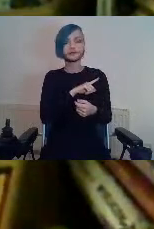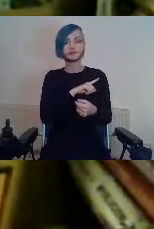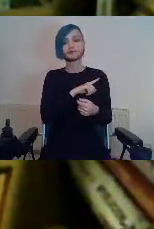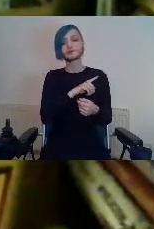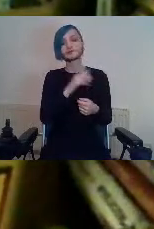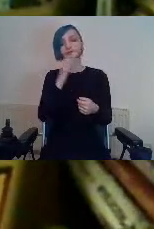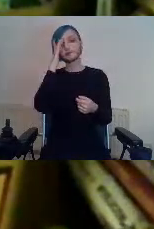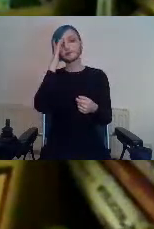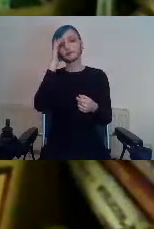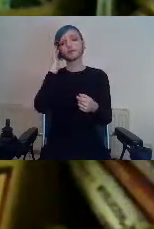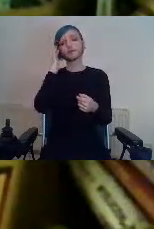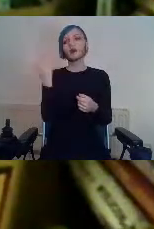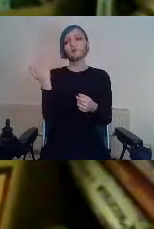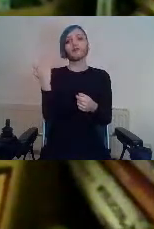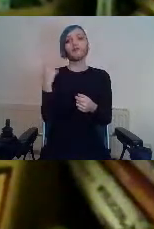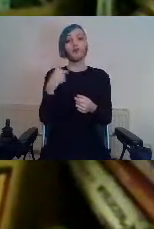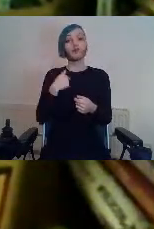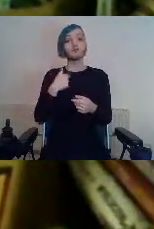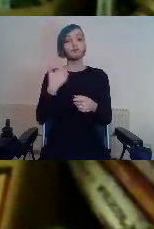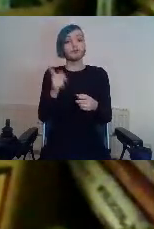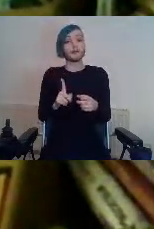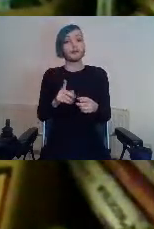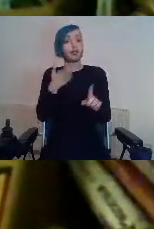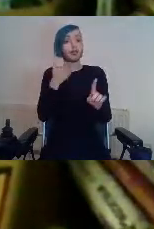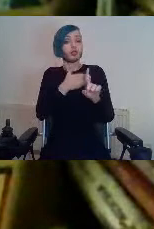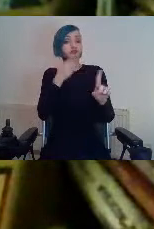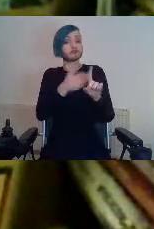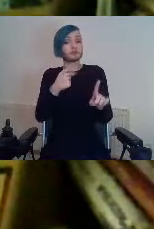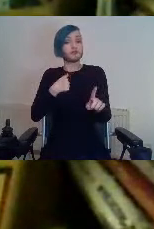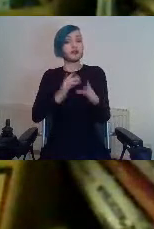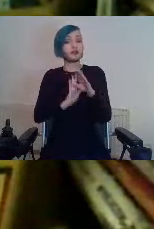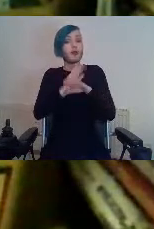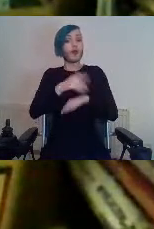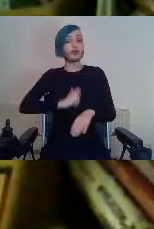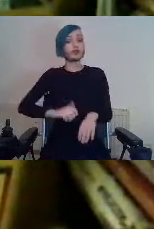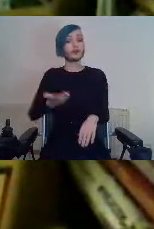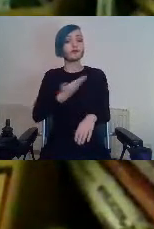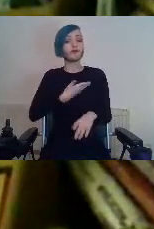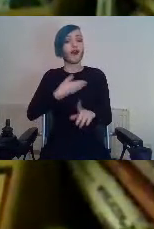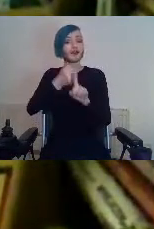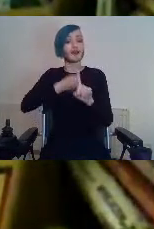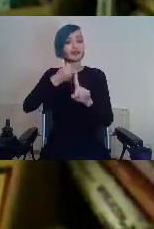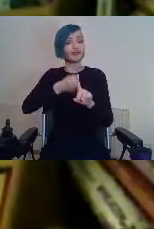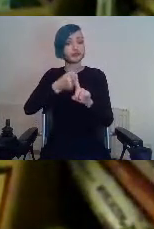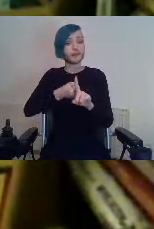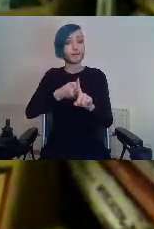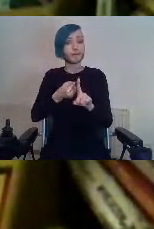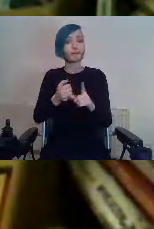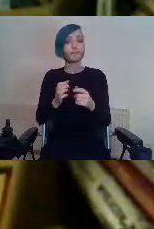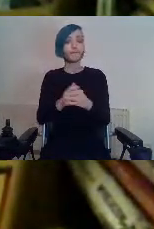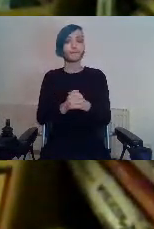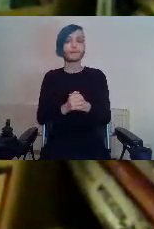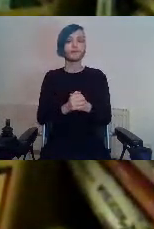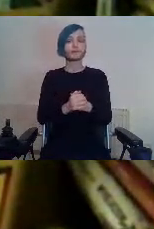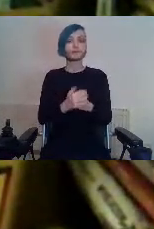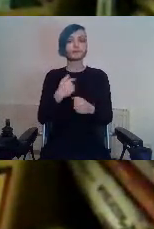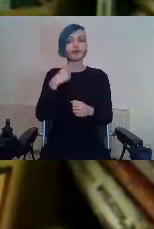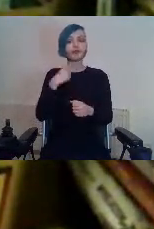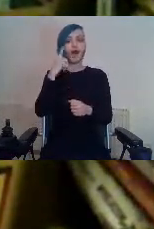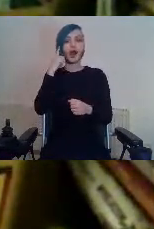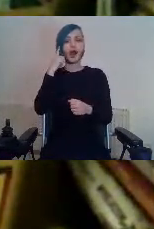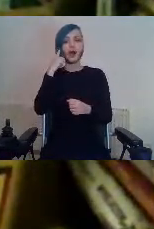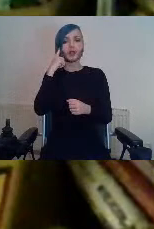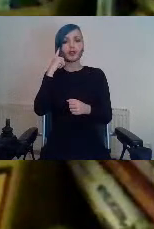recognizable person as the human rights activist. And I thought that it would be really good to give my face